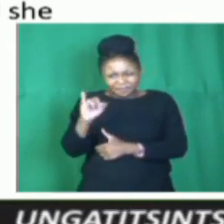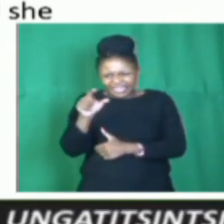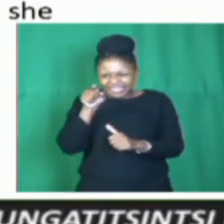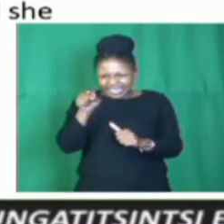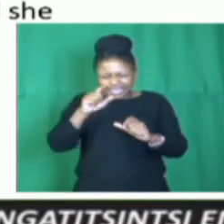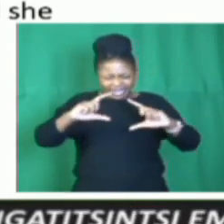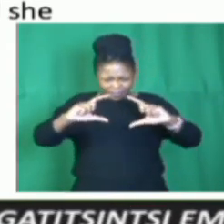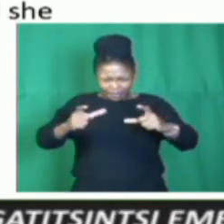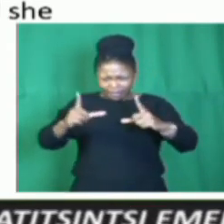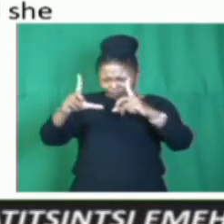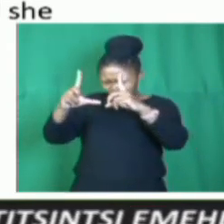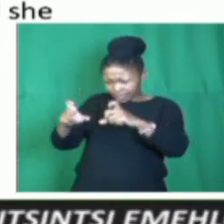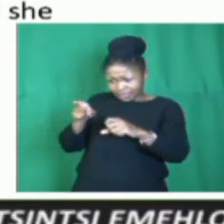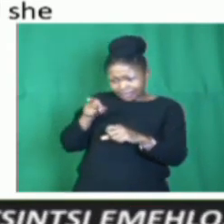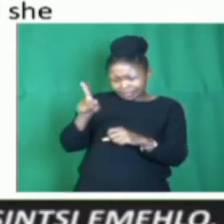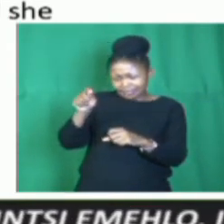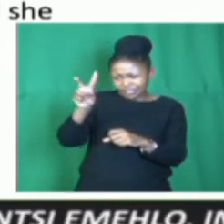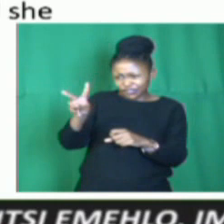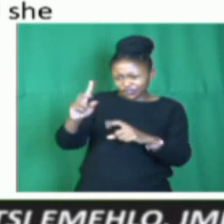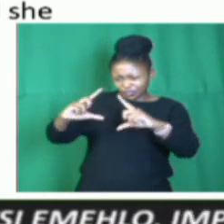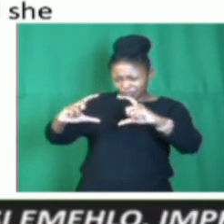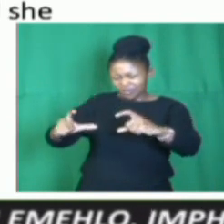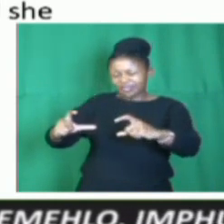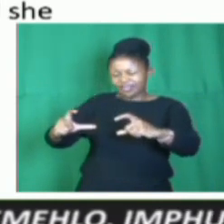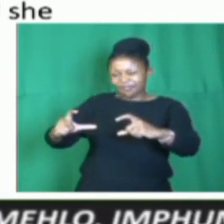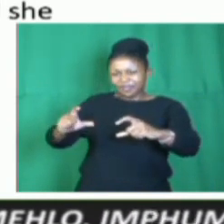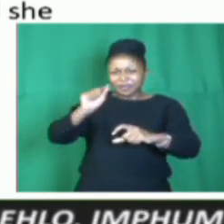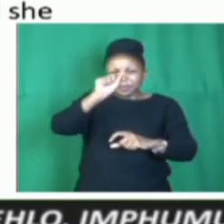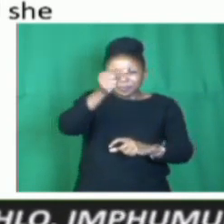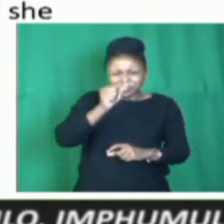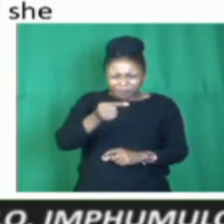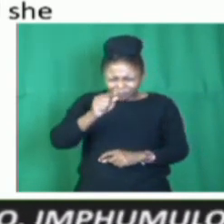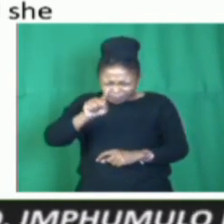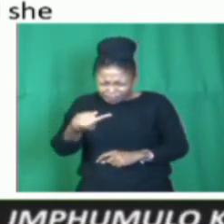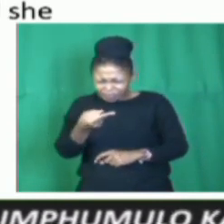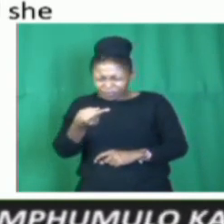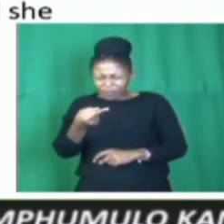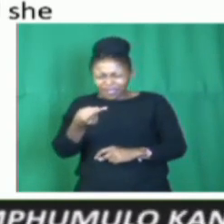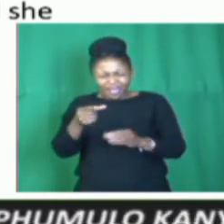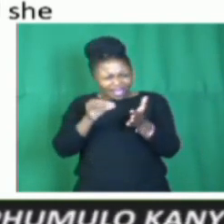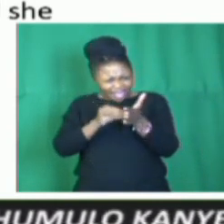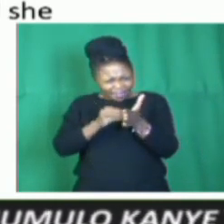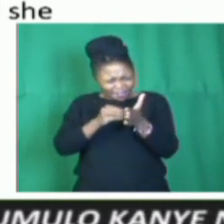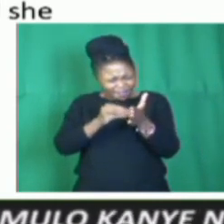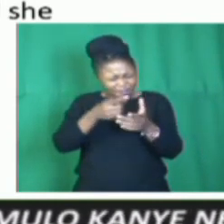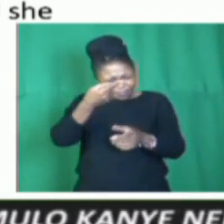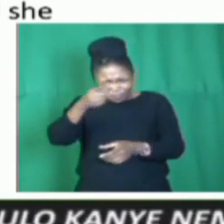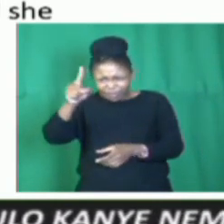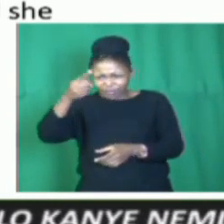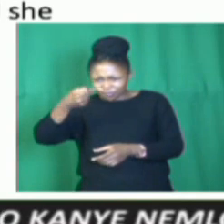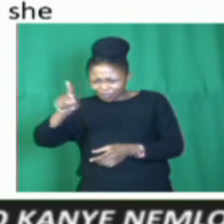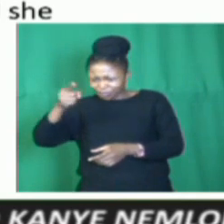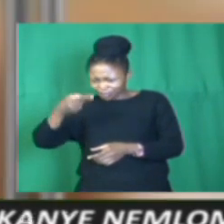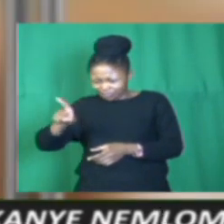it has been rightly punctuated. Then I said that you should bring out the